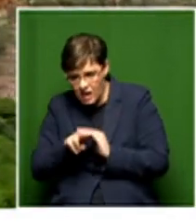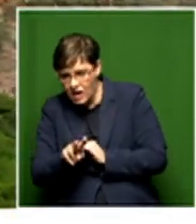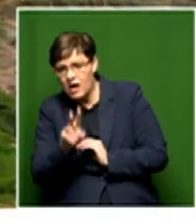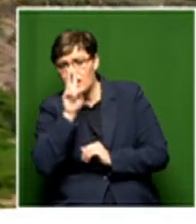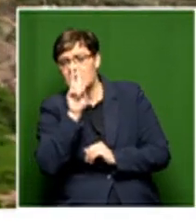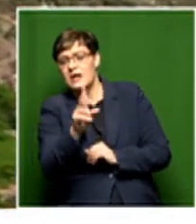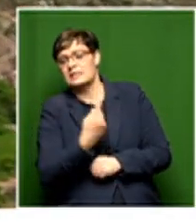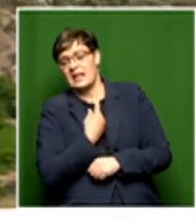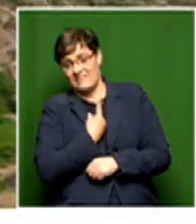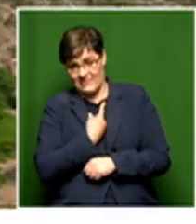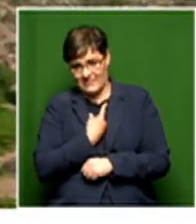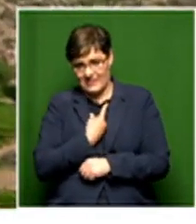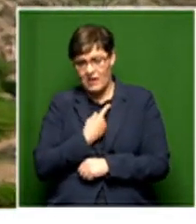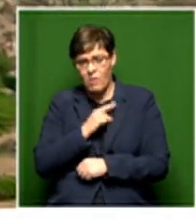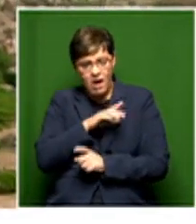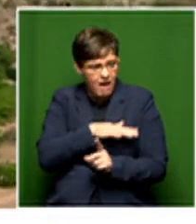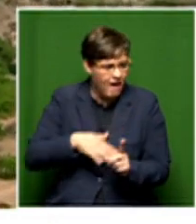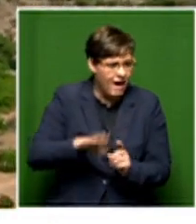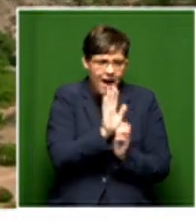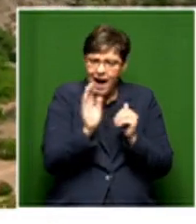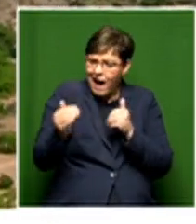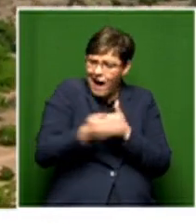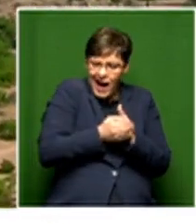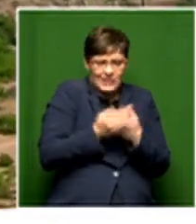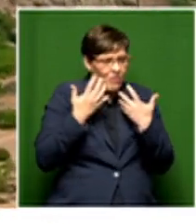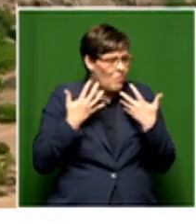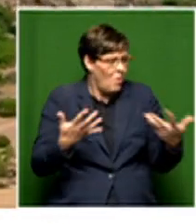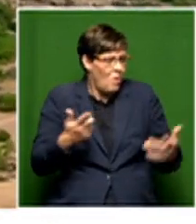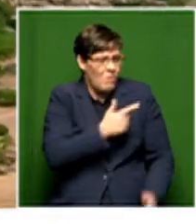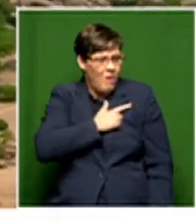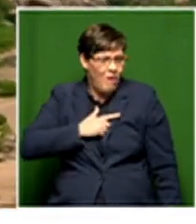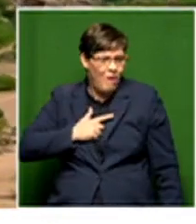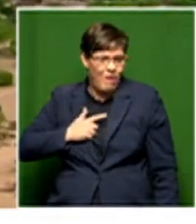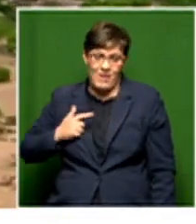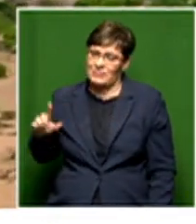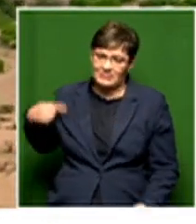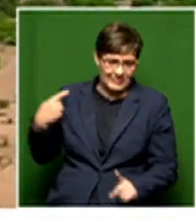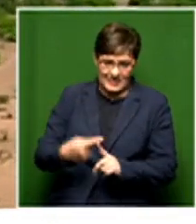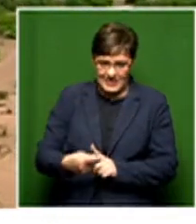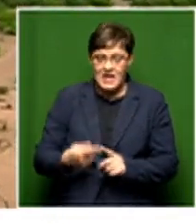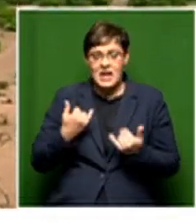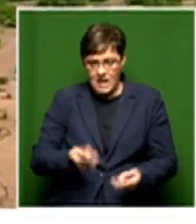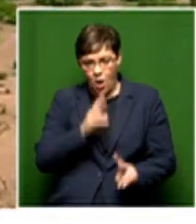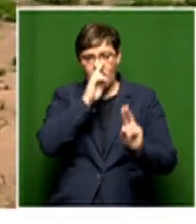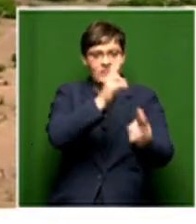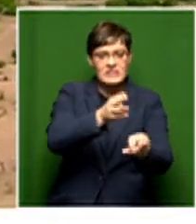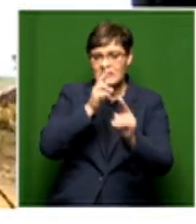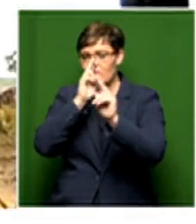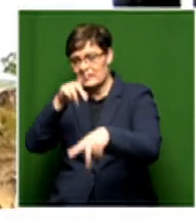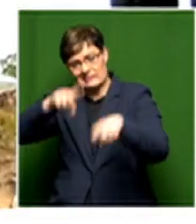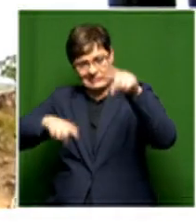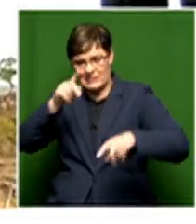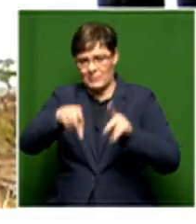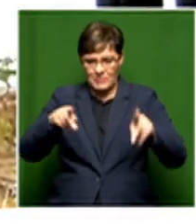place by themselves, because this place was hidden for a long time, and that's why by now it's visited by different kind of